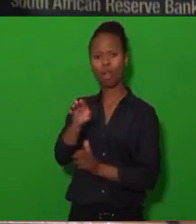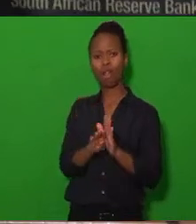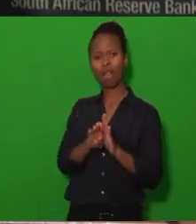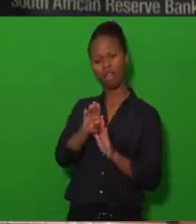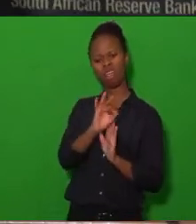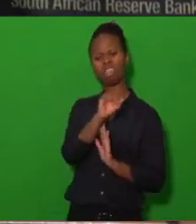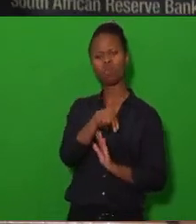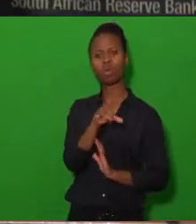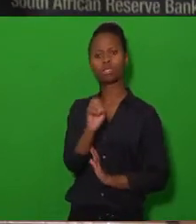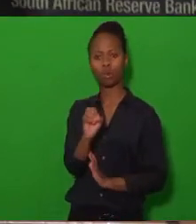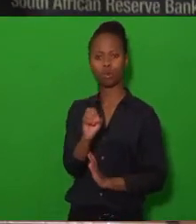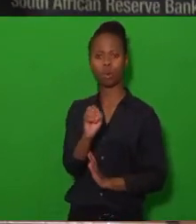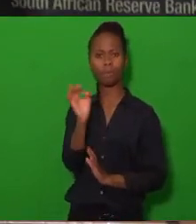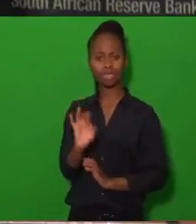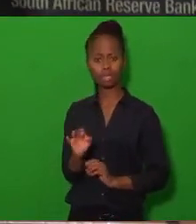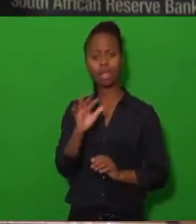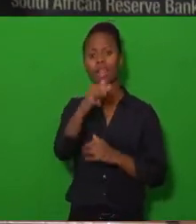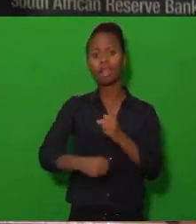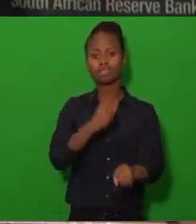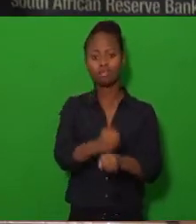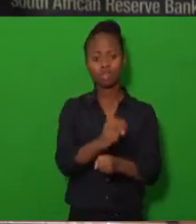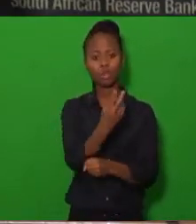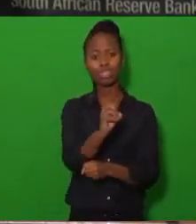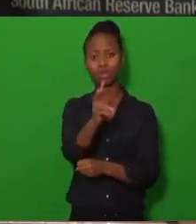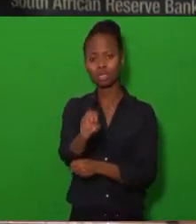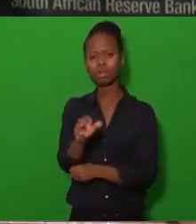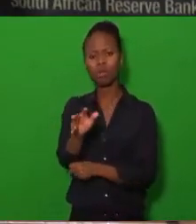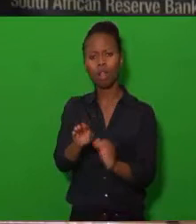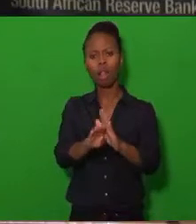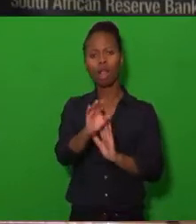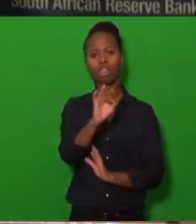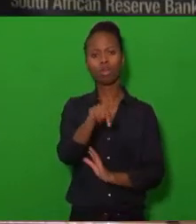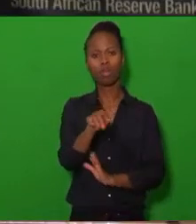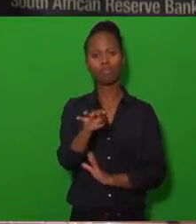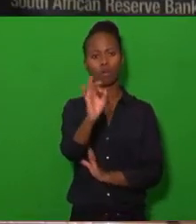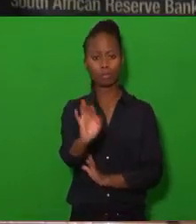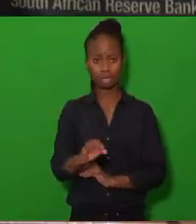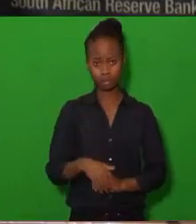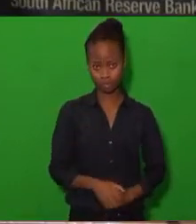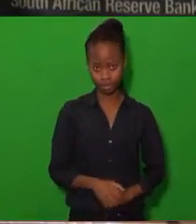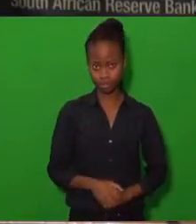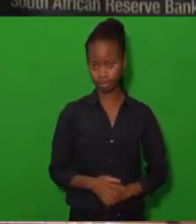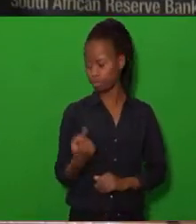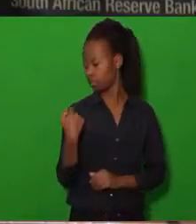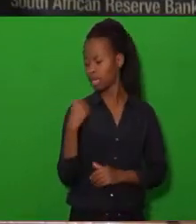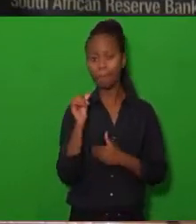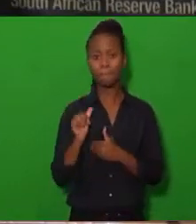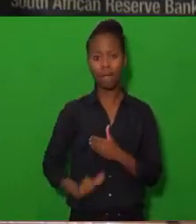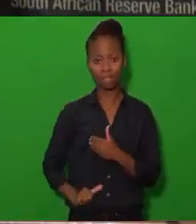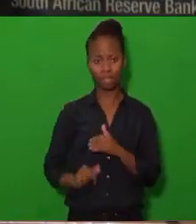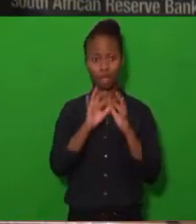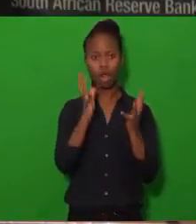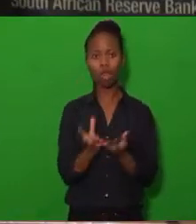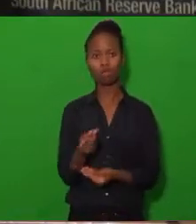about 3.4% in 2020. In recent months, global trade and